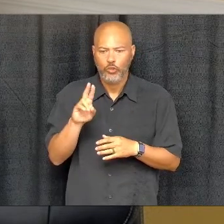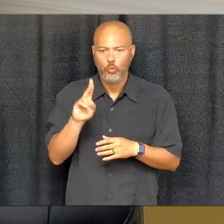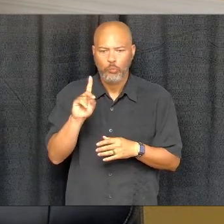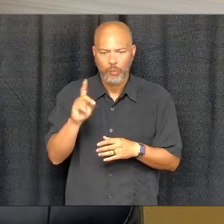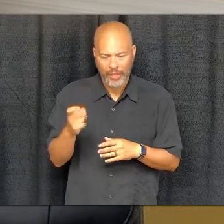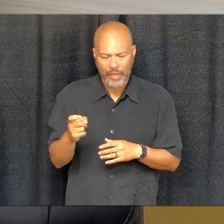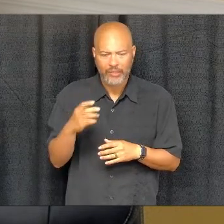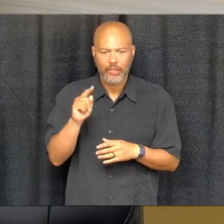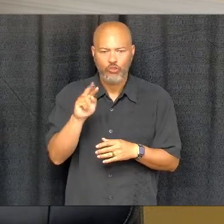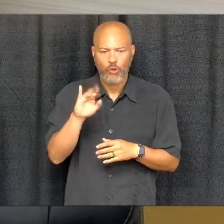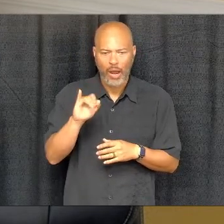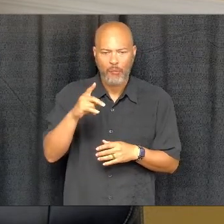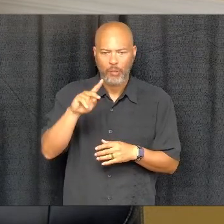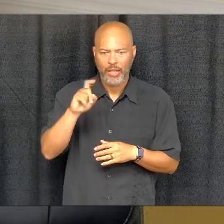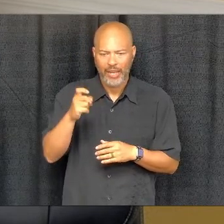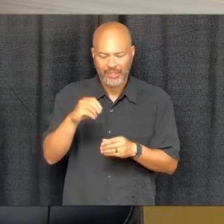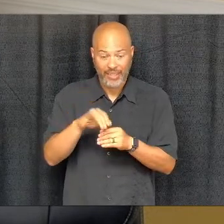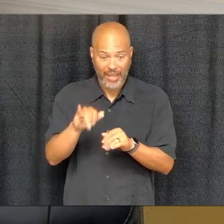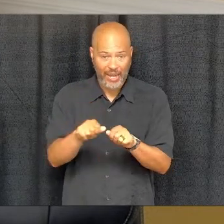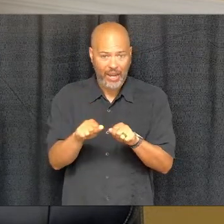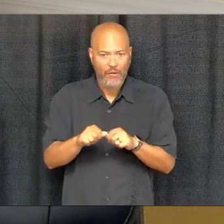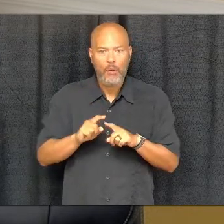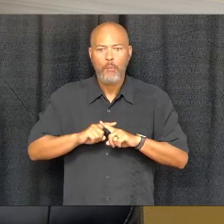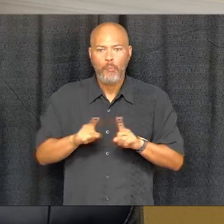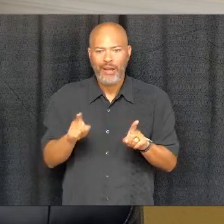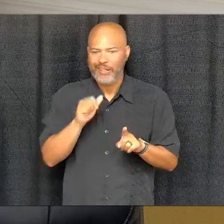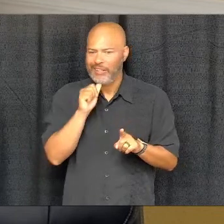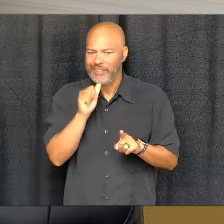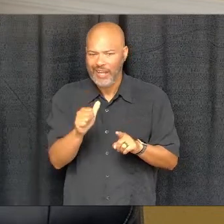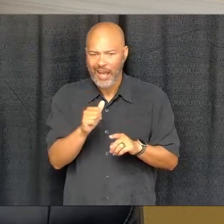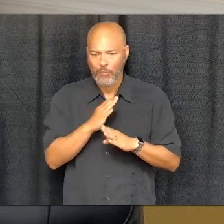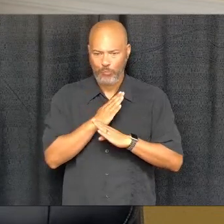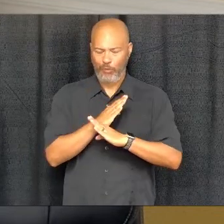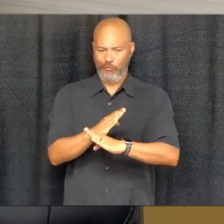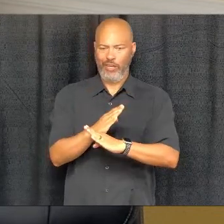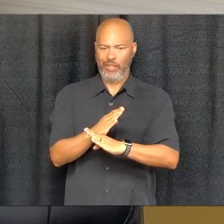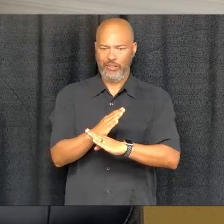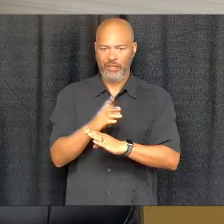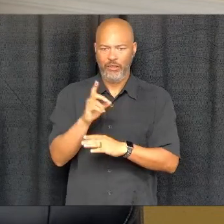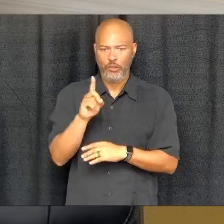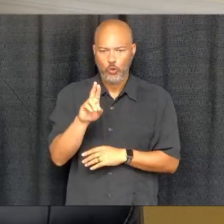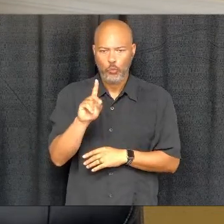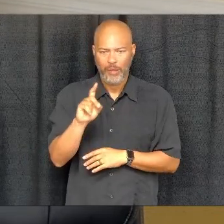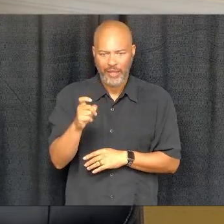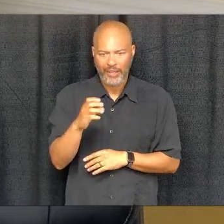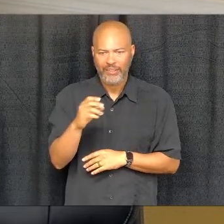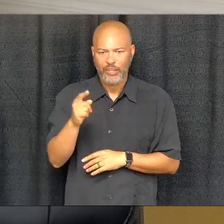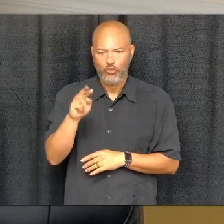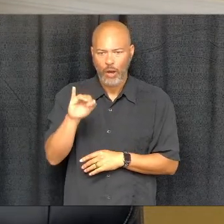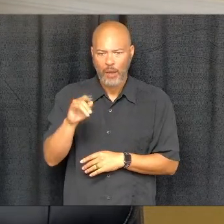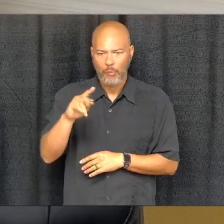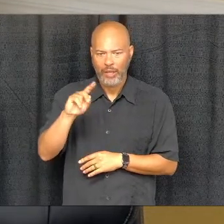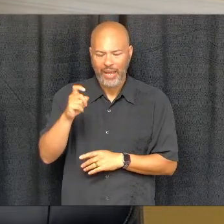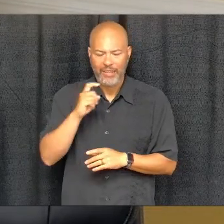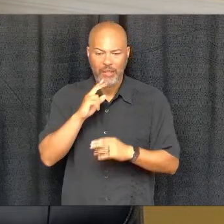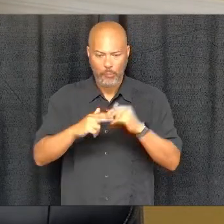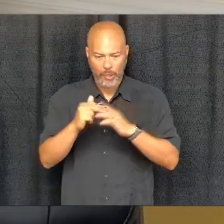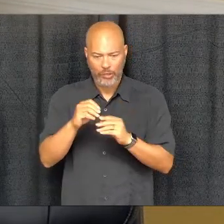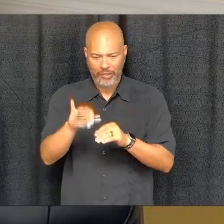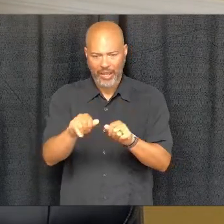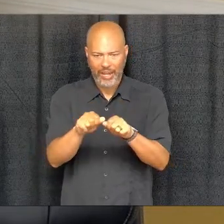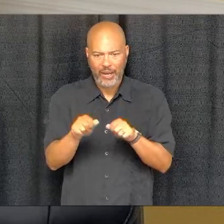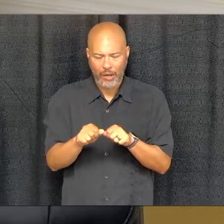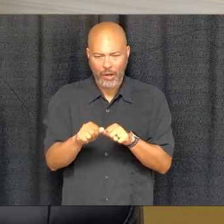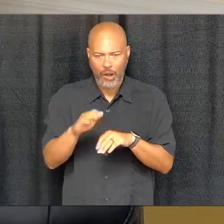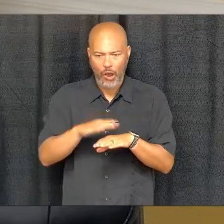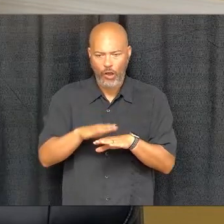duplexes and triplexes in that area. However, it does not prevent the duplexes and triplexes from being built in the area based